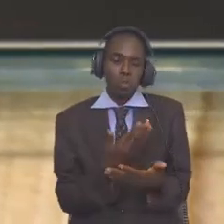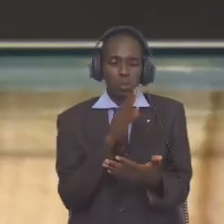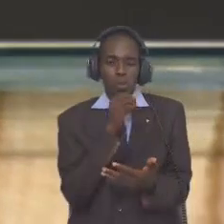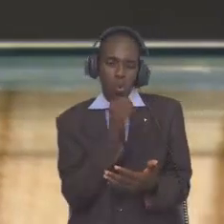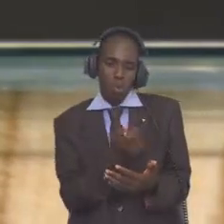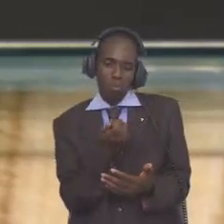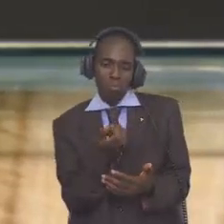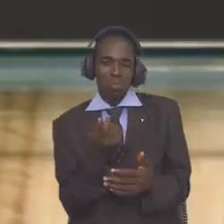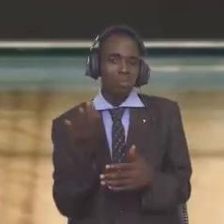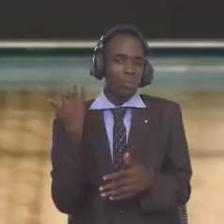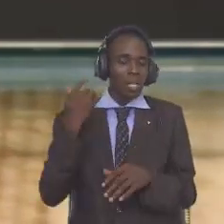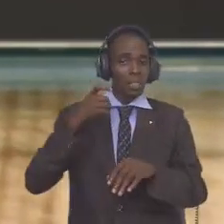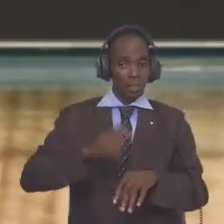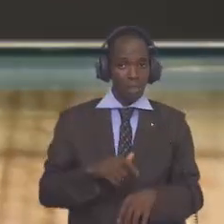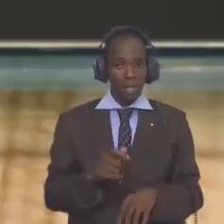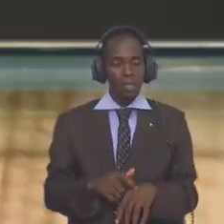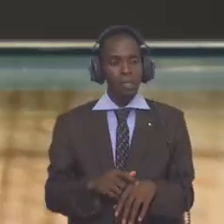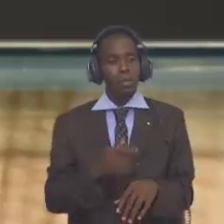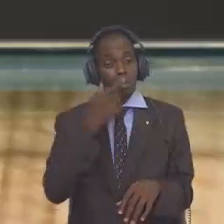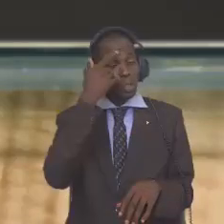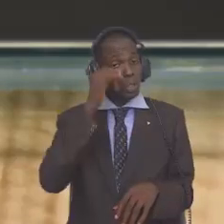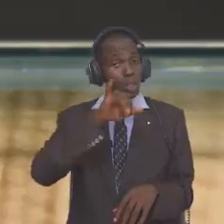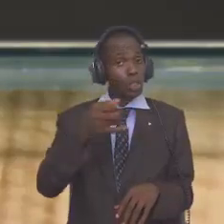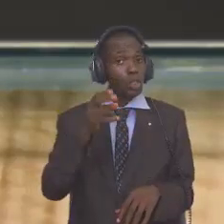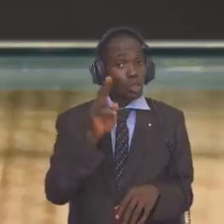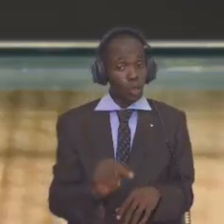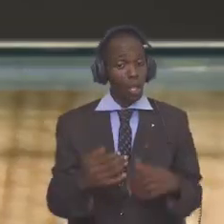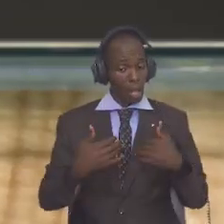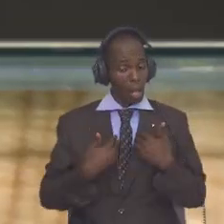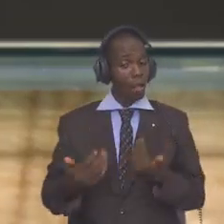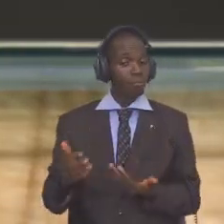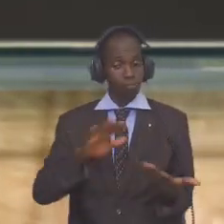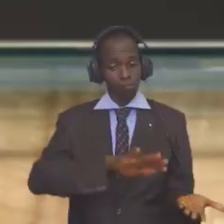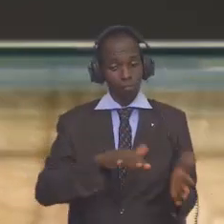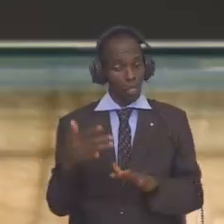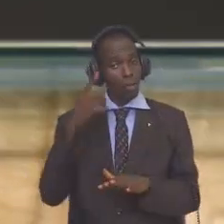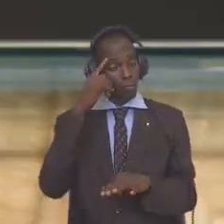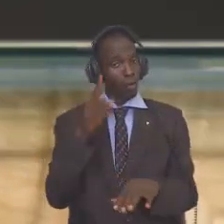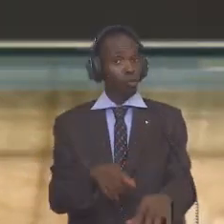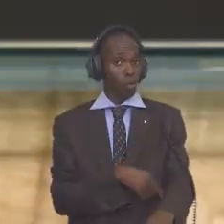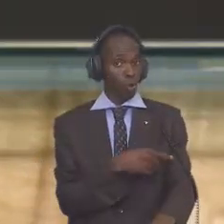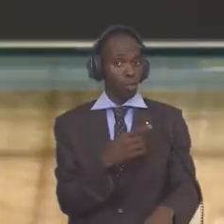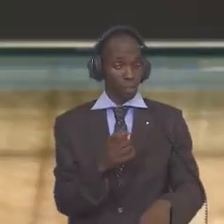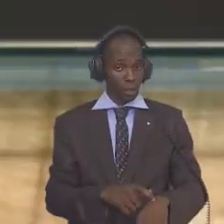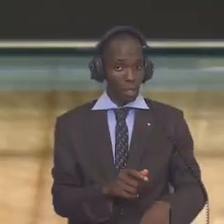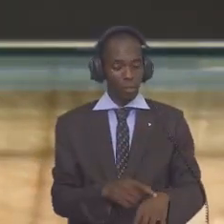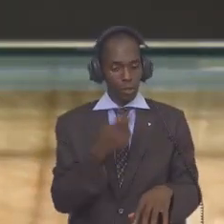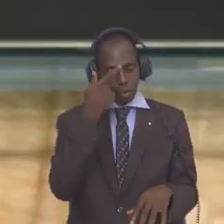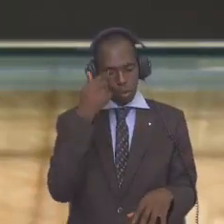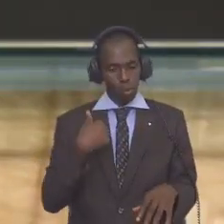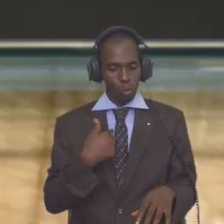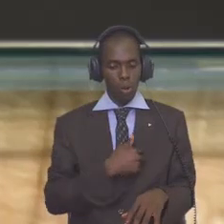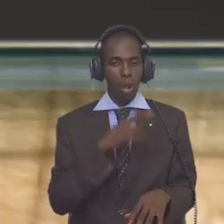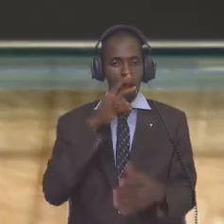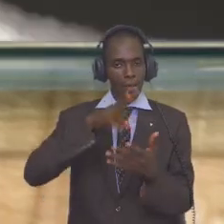from the time of John the Baptist, because John the Baptist had died now for some years. This chapter 18 of Acts